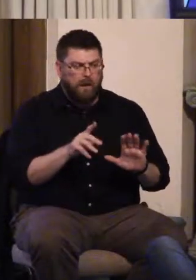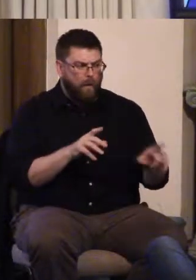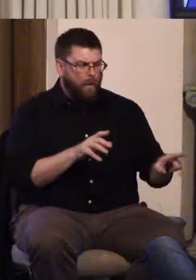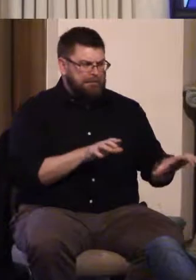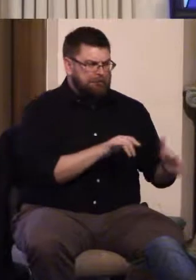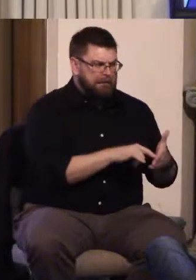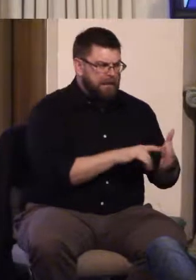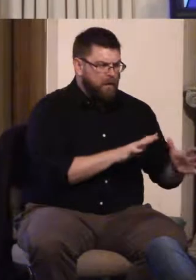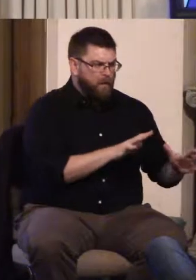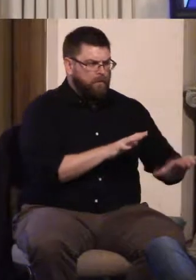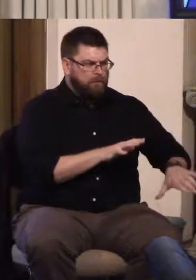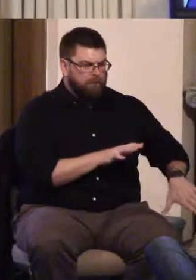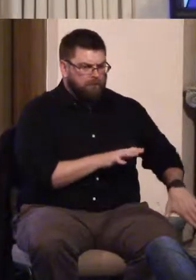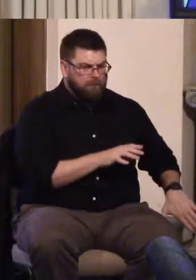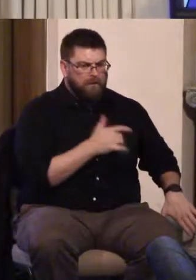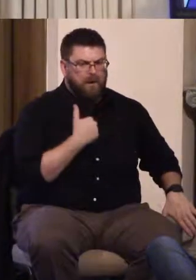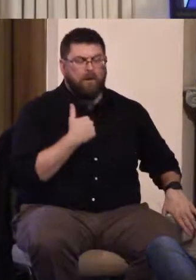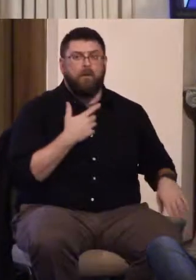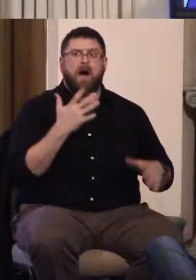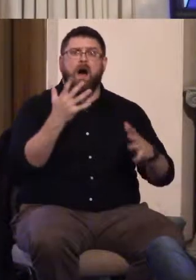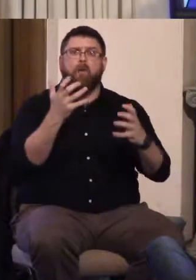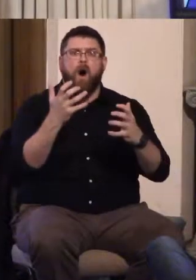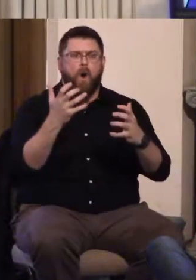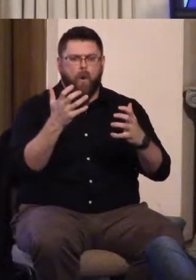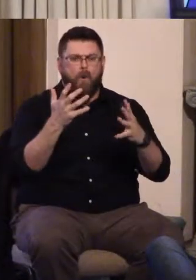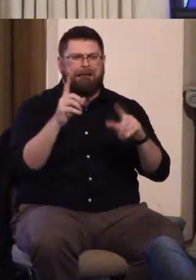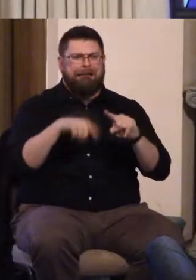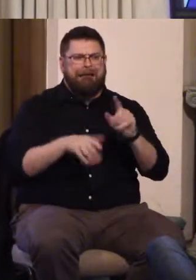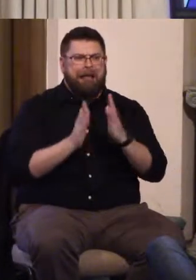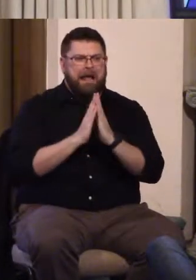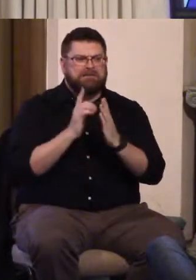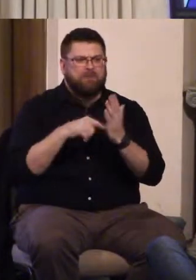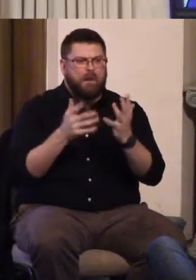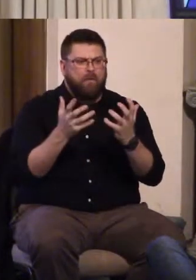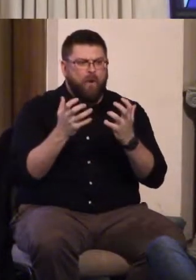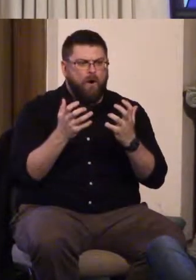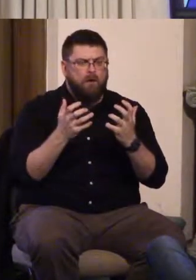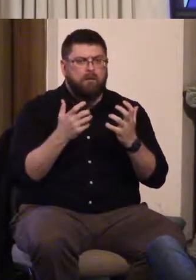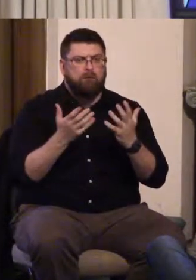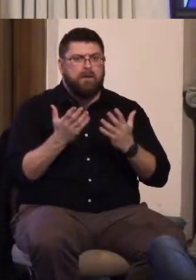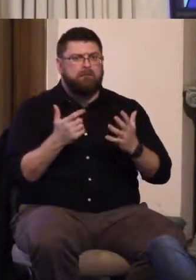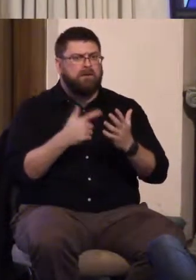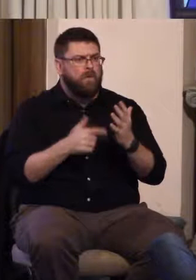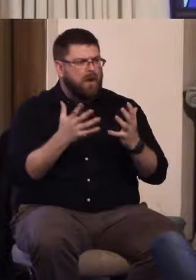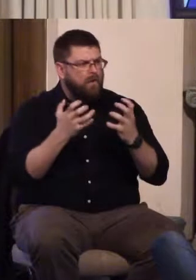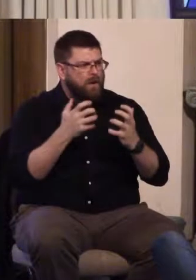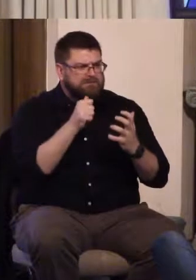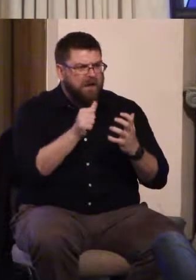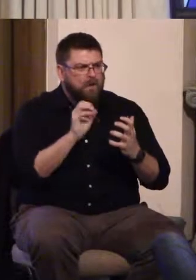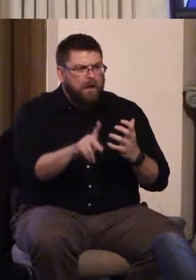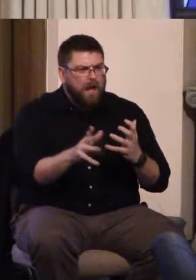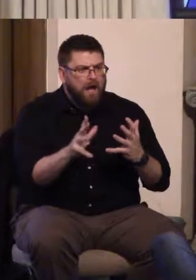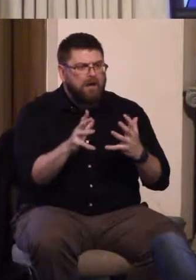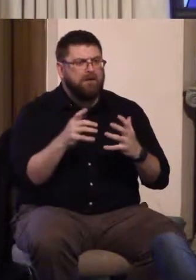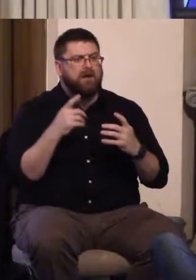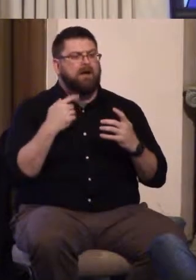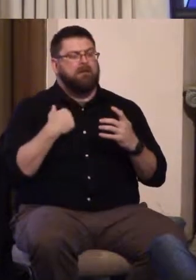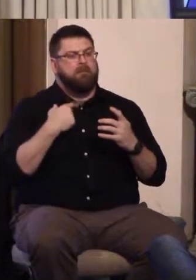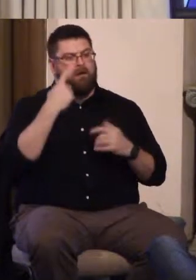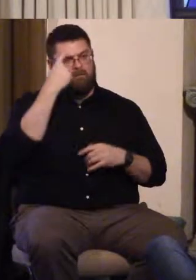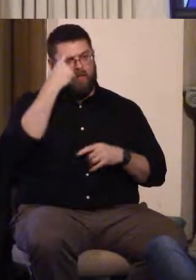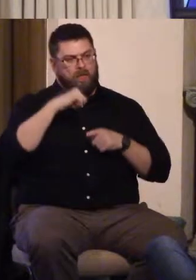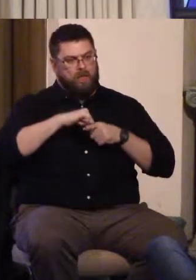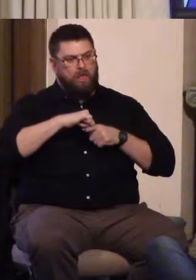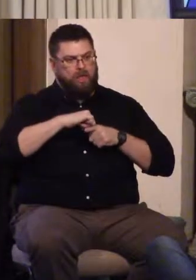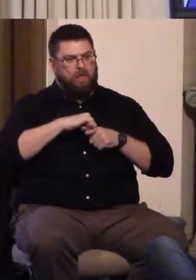Ooh, it's not okay to ask for what we want. Maybe what I want isn't even okay. We start getting